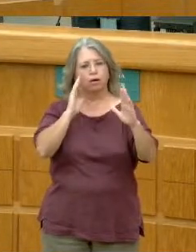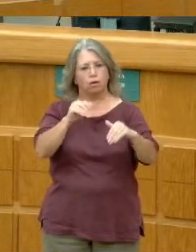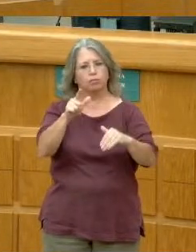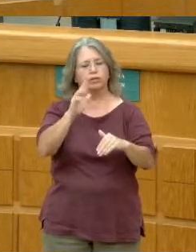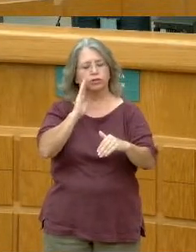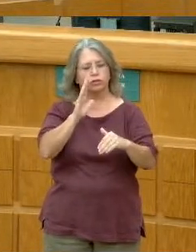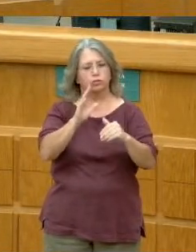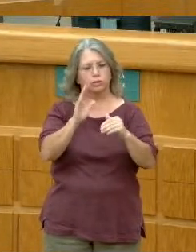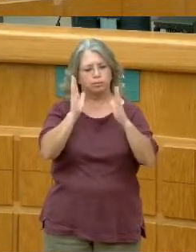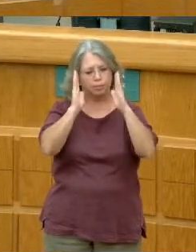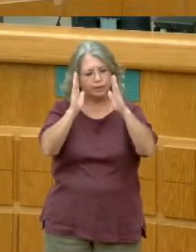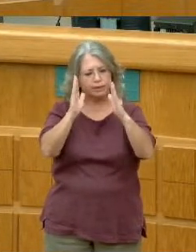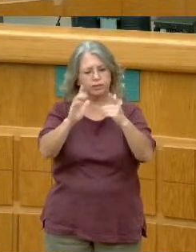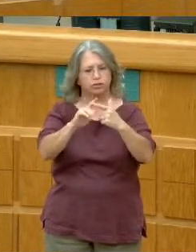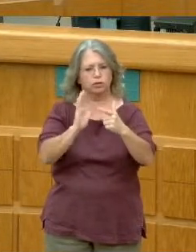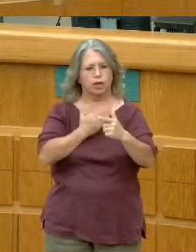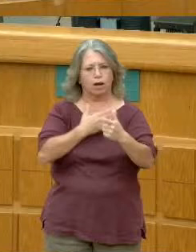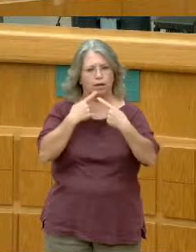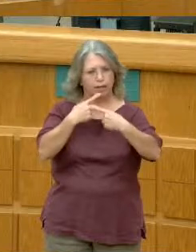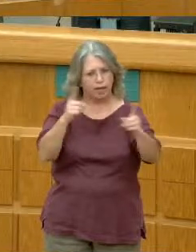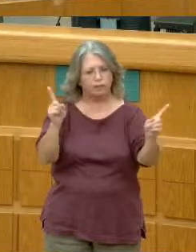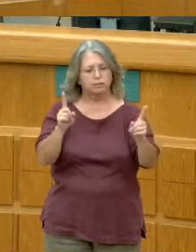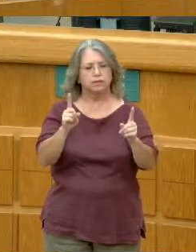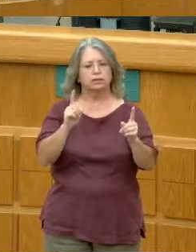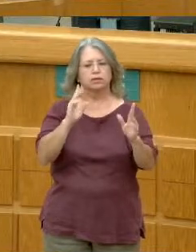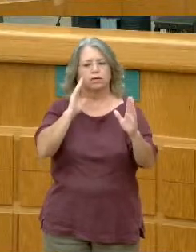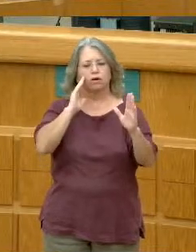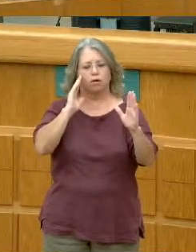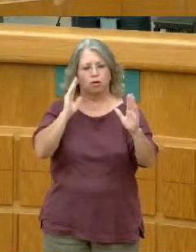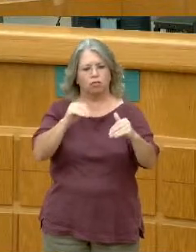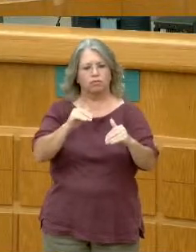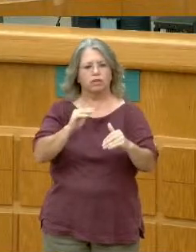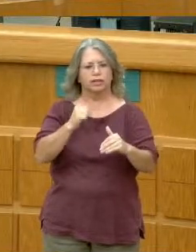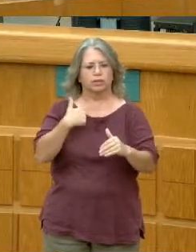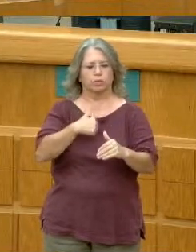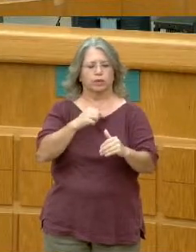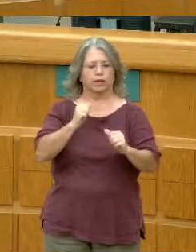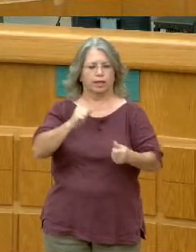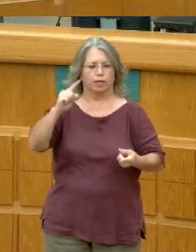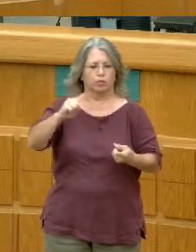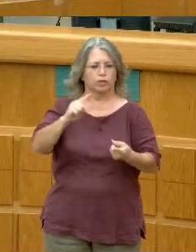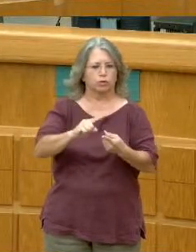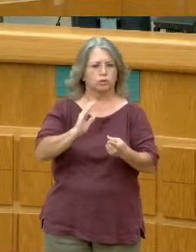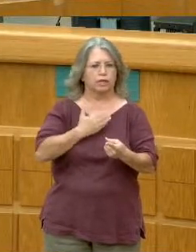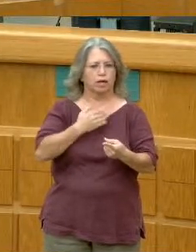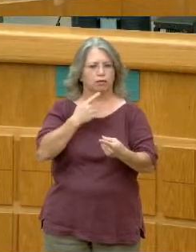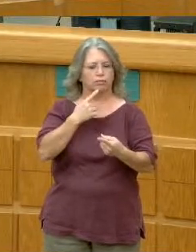to these announcements, and hopefully they'll become less and less frequent.